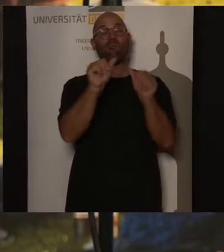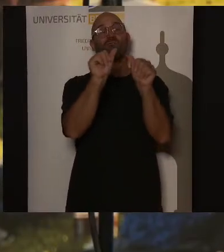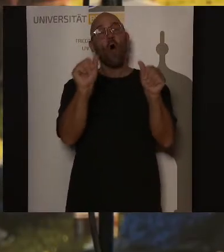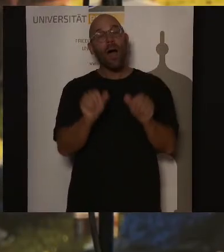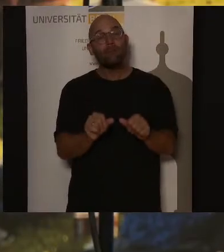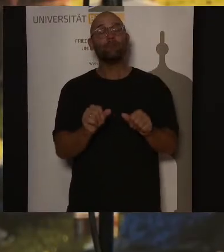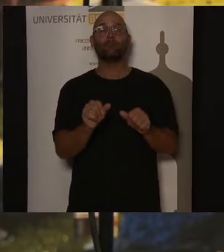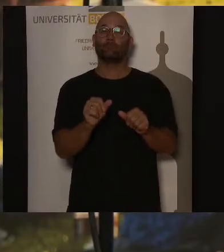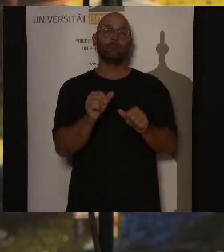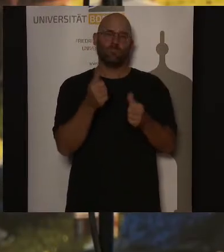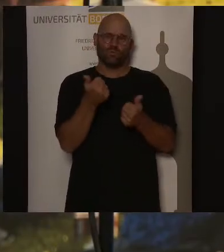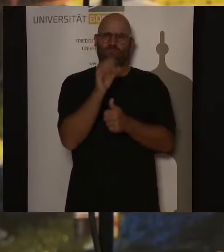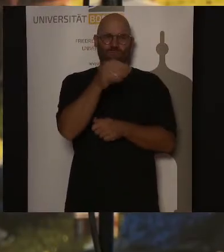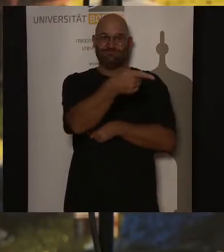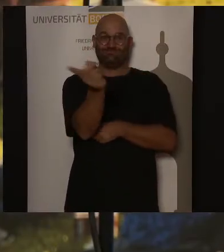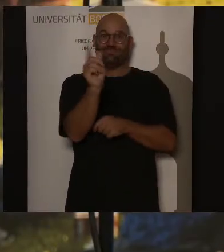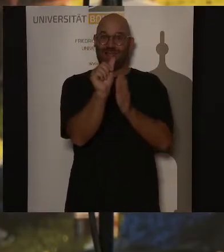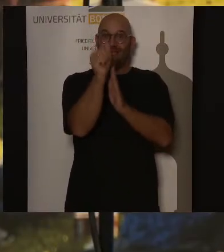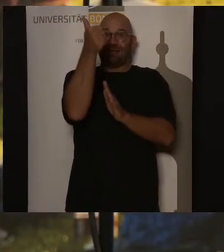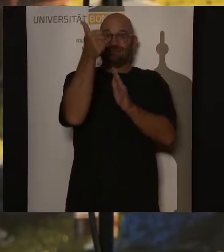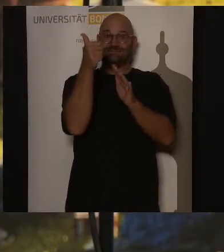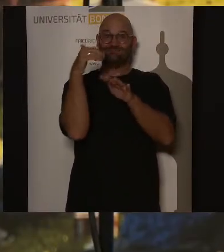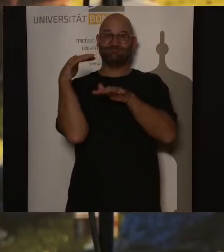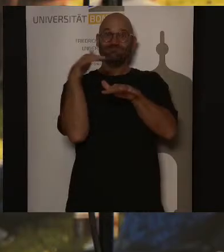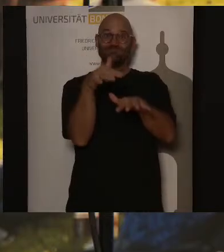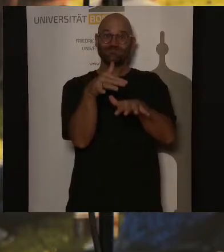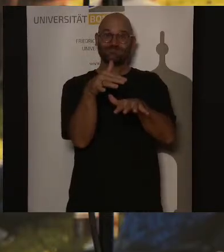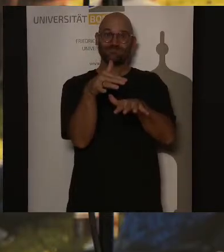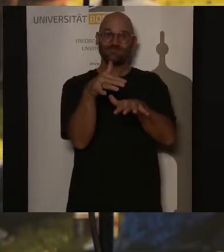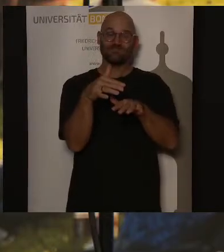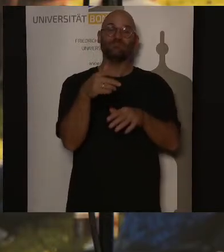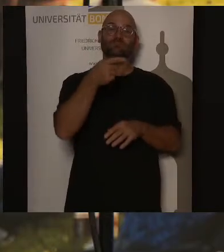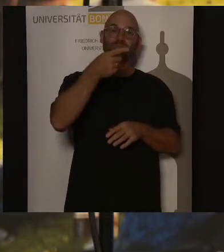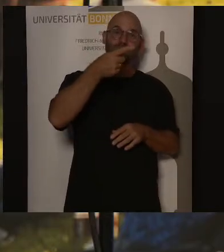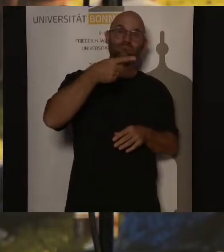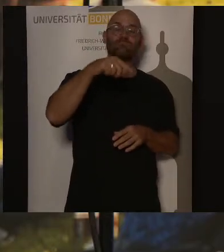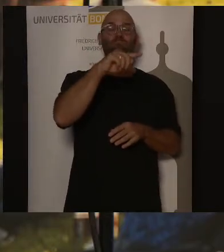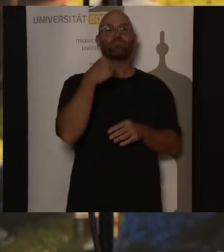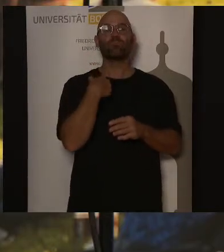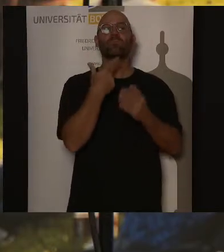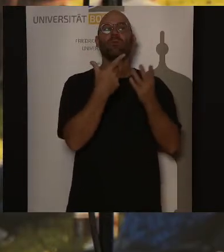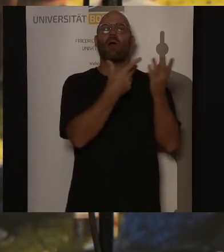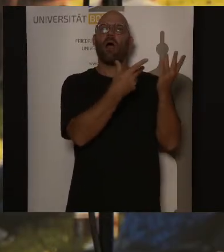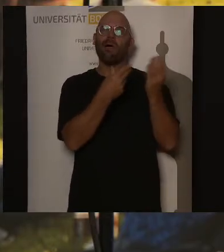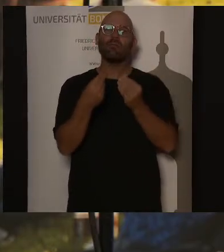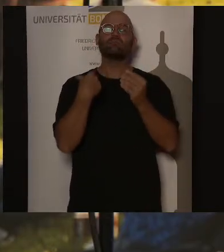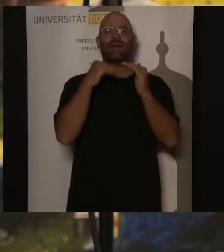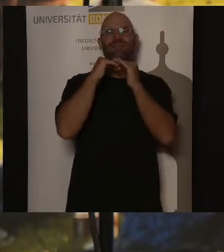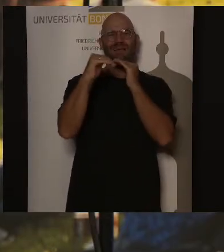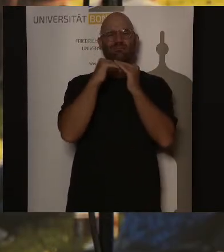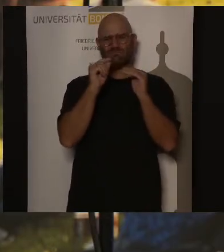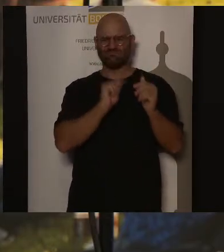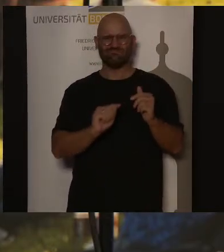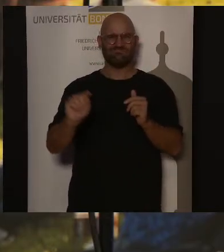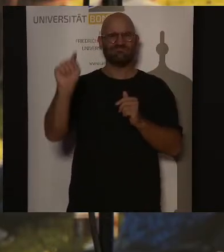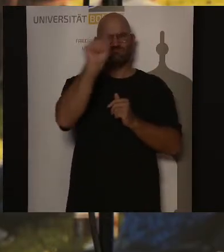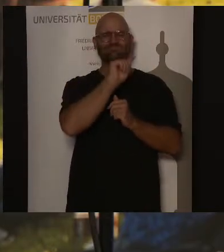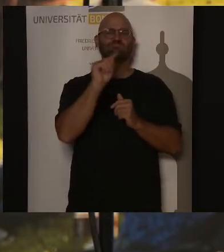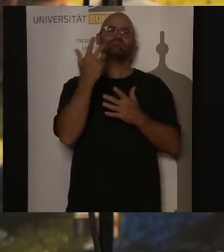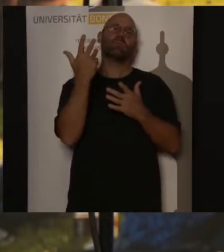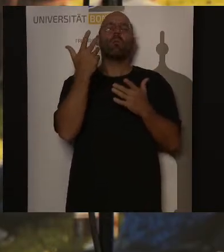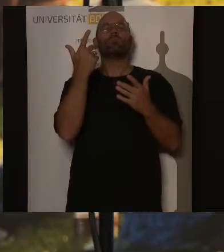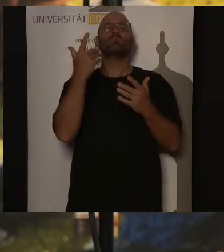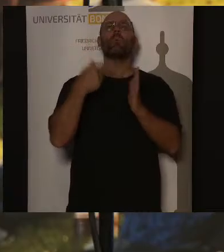days. And I think this year's format is particularly nice for you as first semester students, because we're inviting our